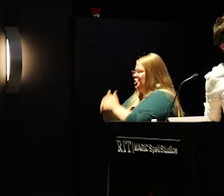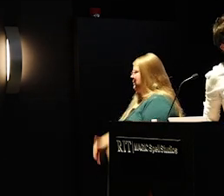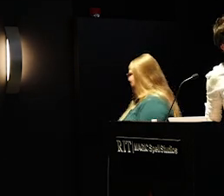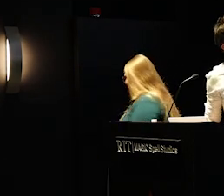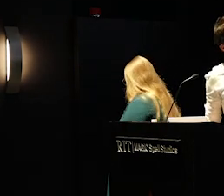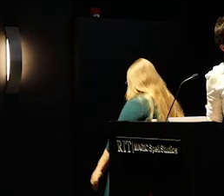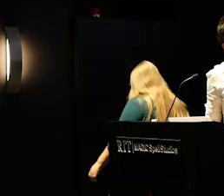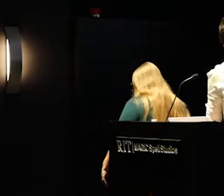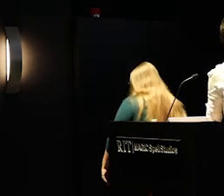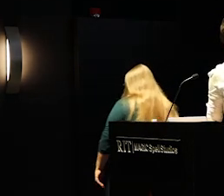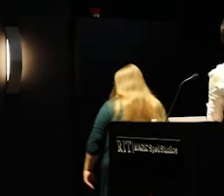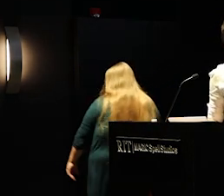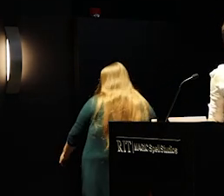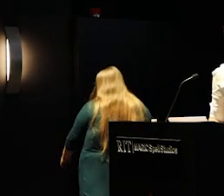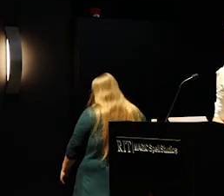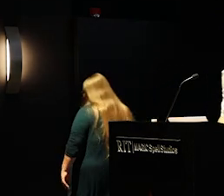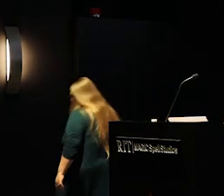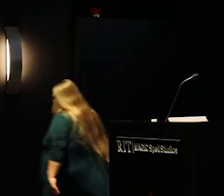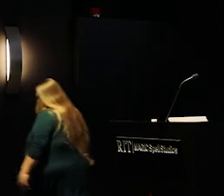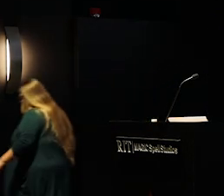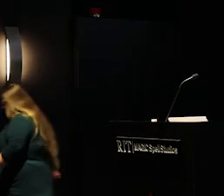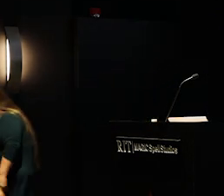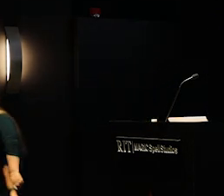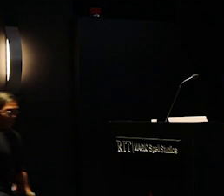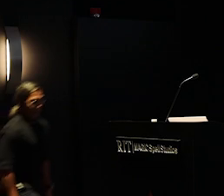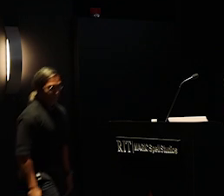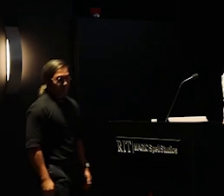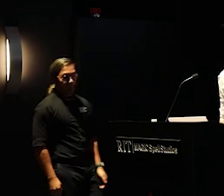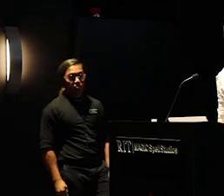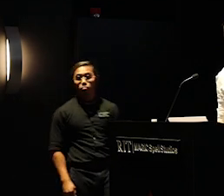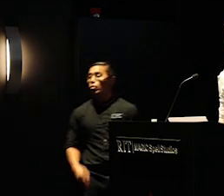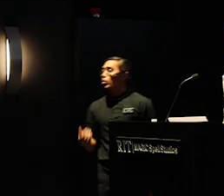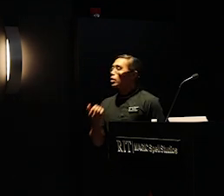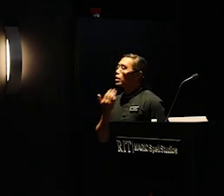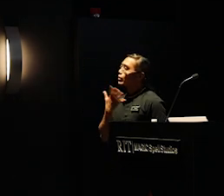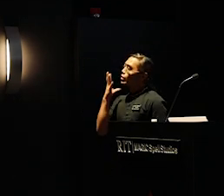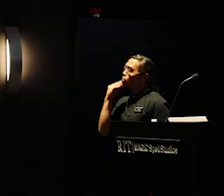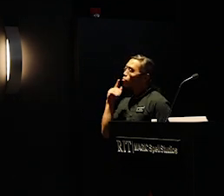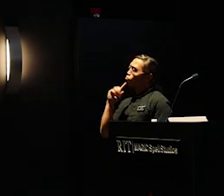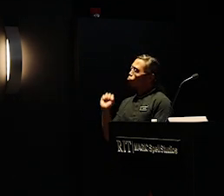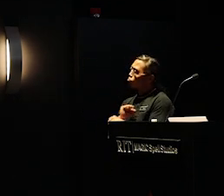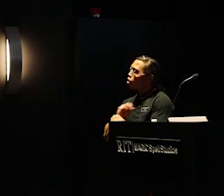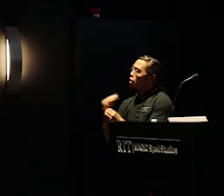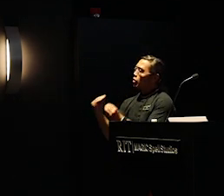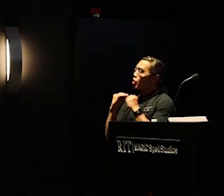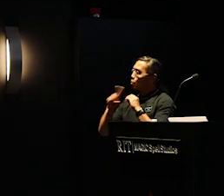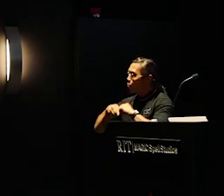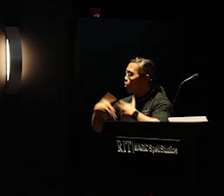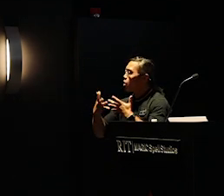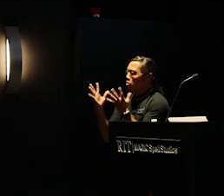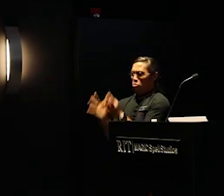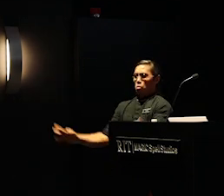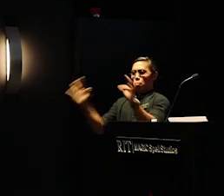that had began to teach me. So Cure. Good luck. We're good luck. We did something. We carried out our